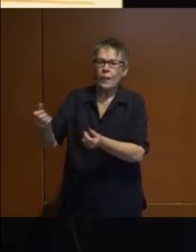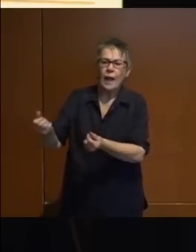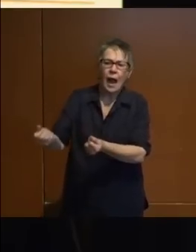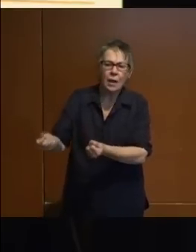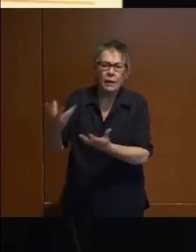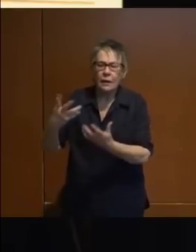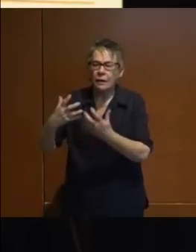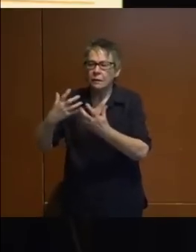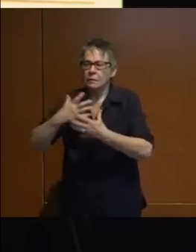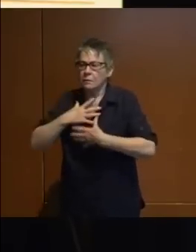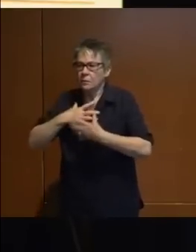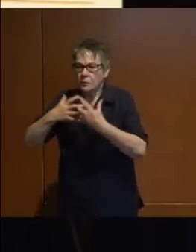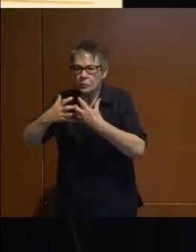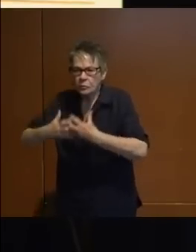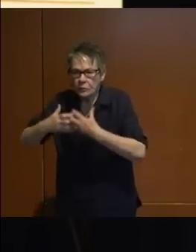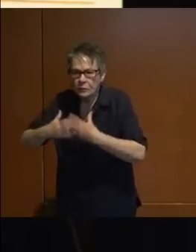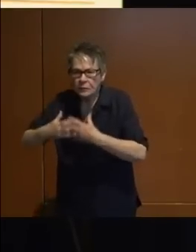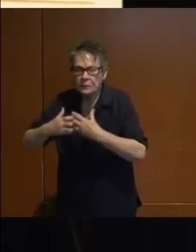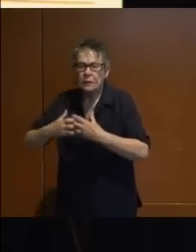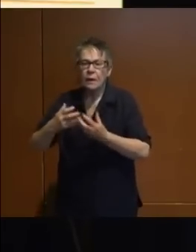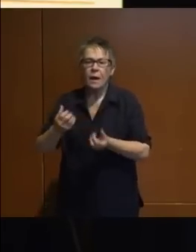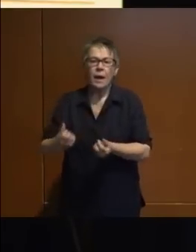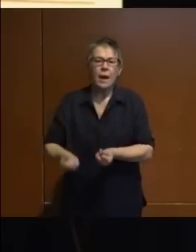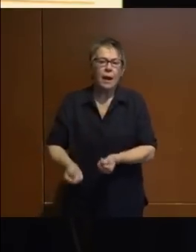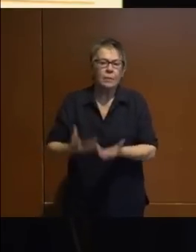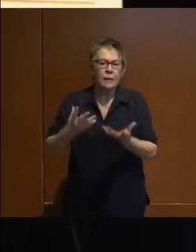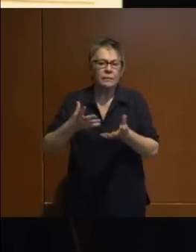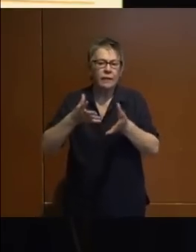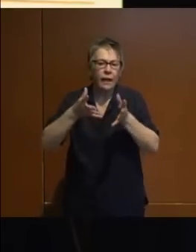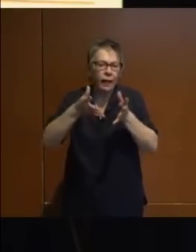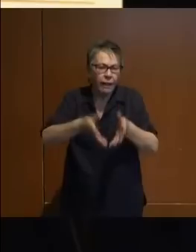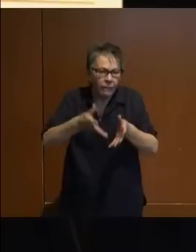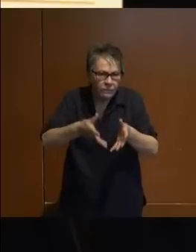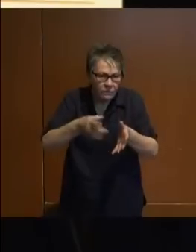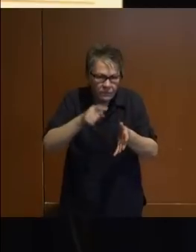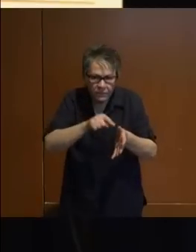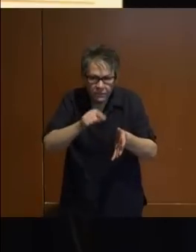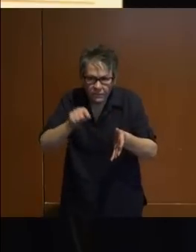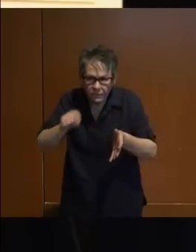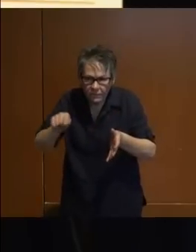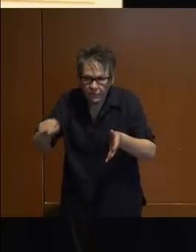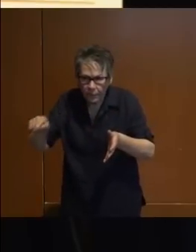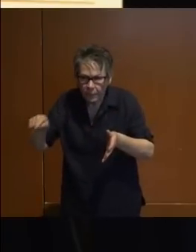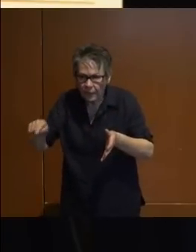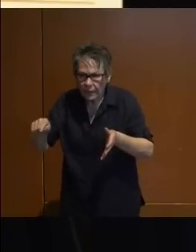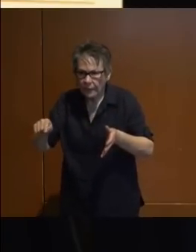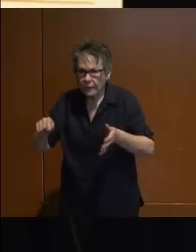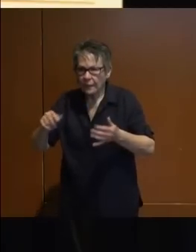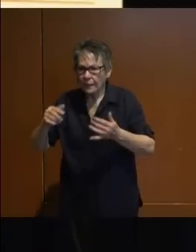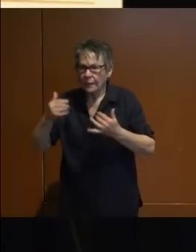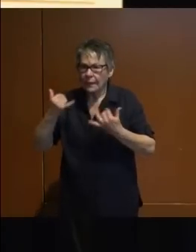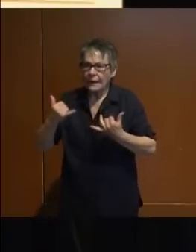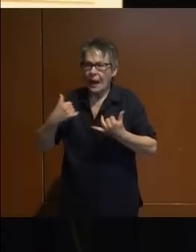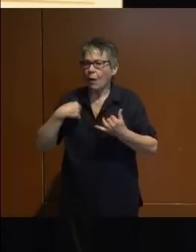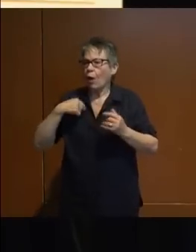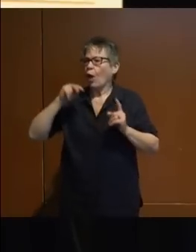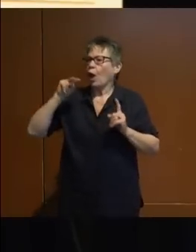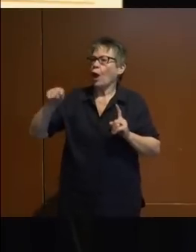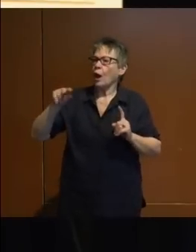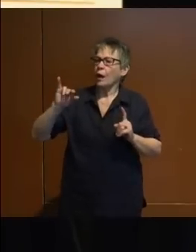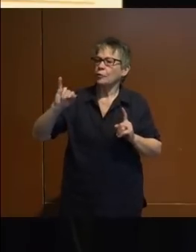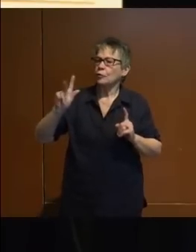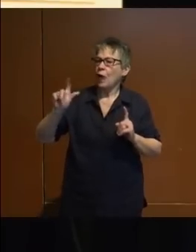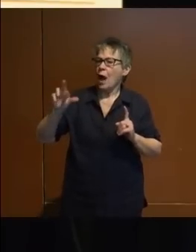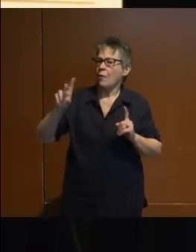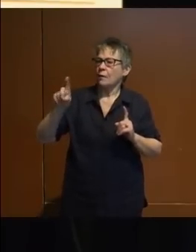have an inventory on hand. I'm looking at Jared because he was involved with the meeting yesterday. There's a whole